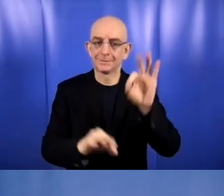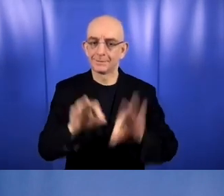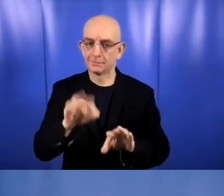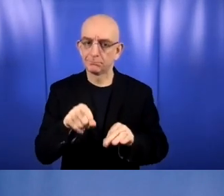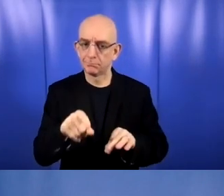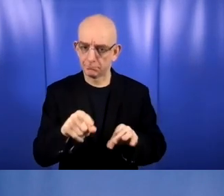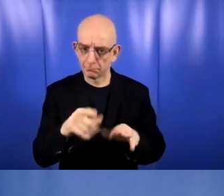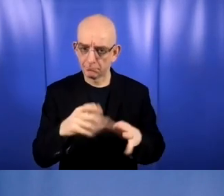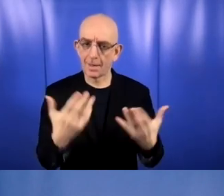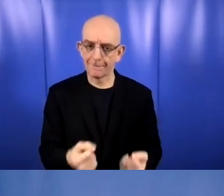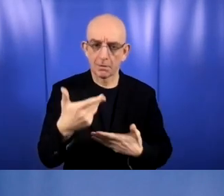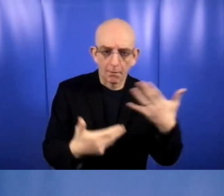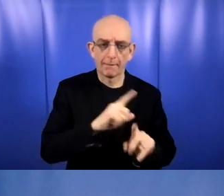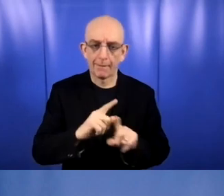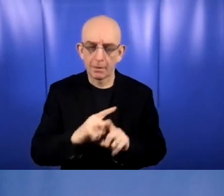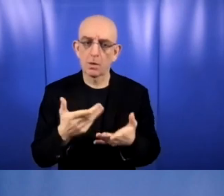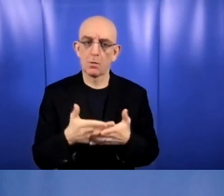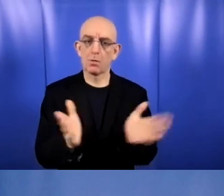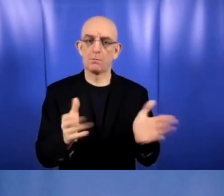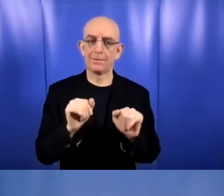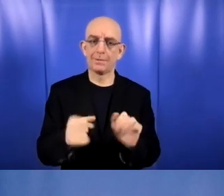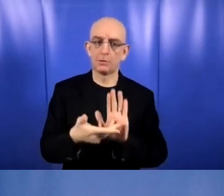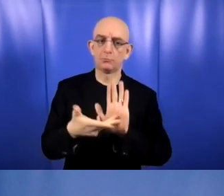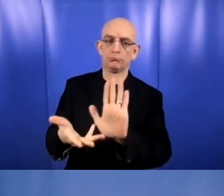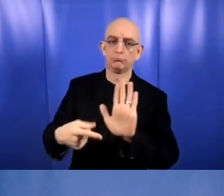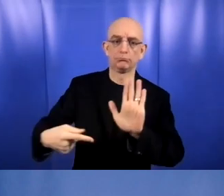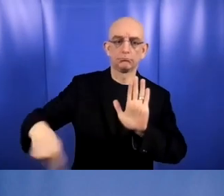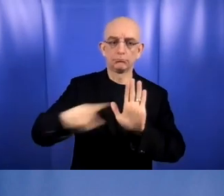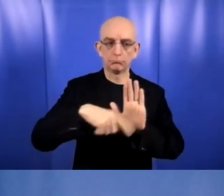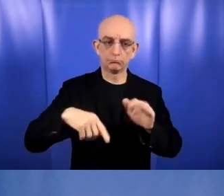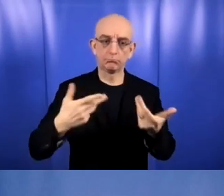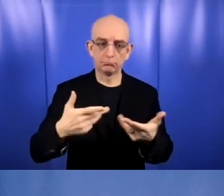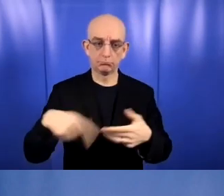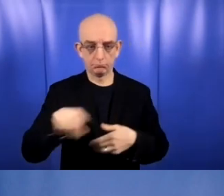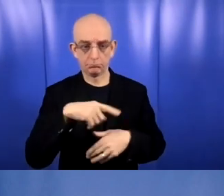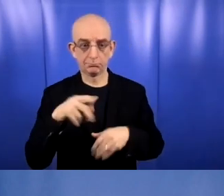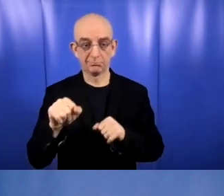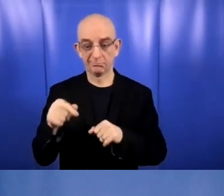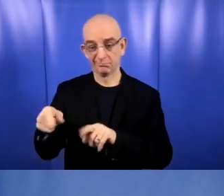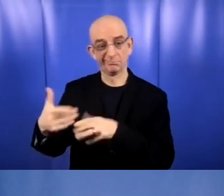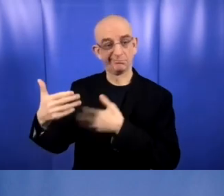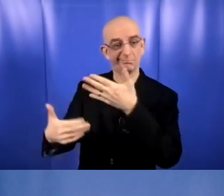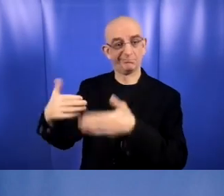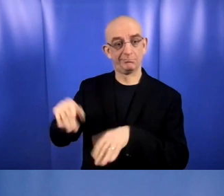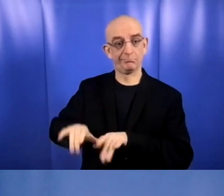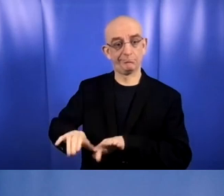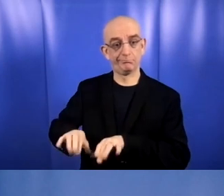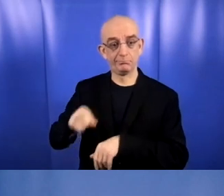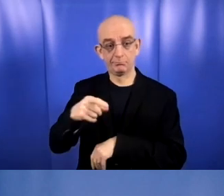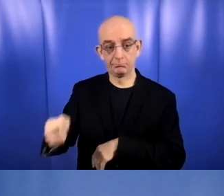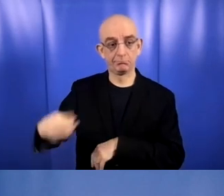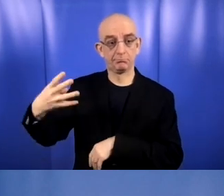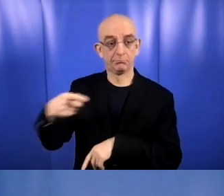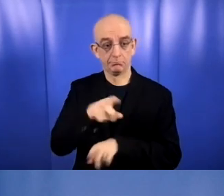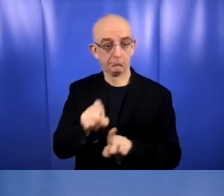As part of their work on the analysis, the Joint Data Center is also encouraging academic conversations, including